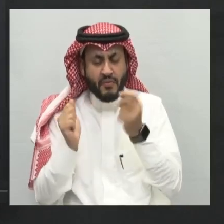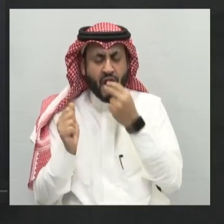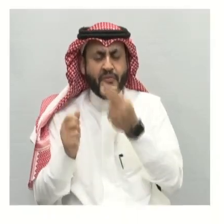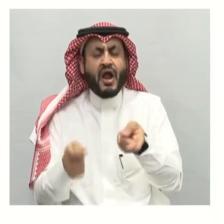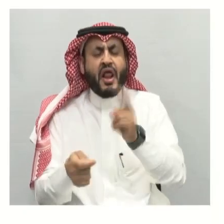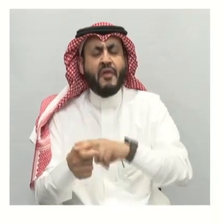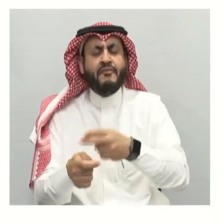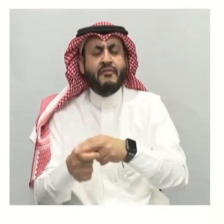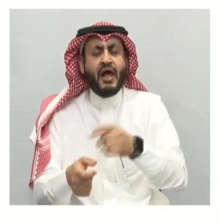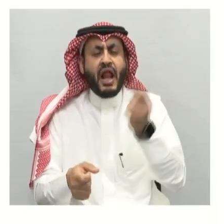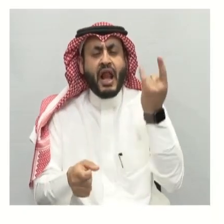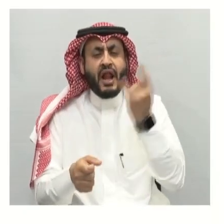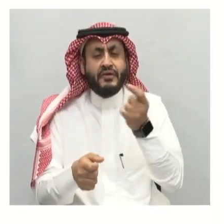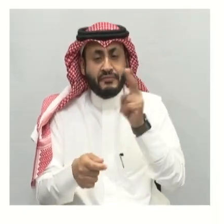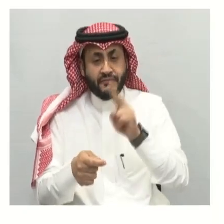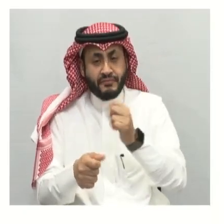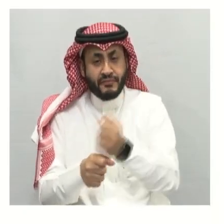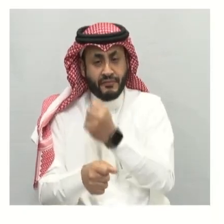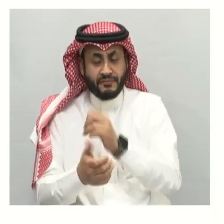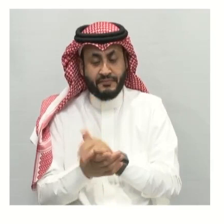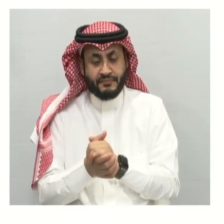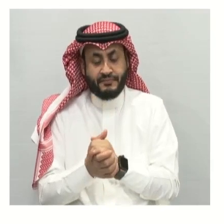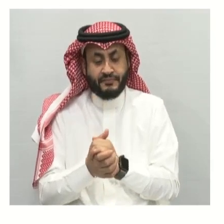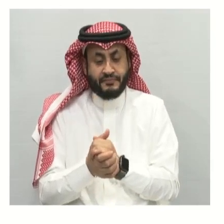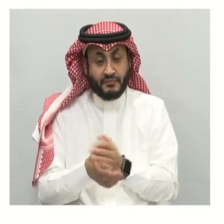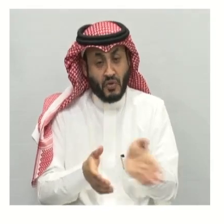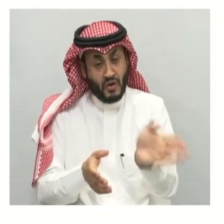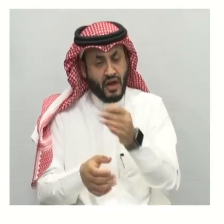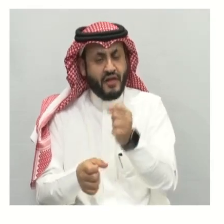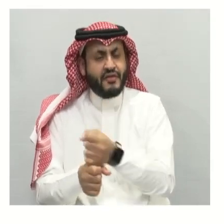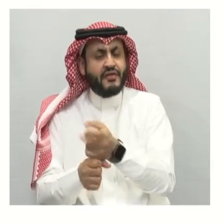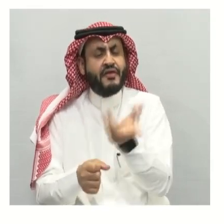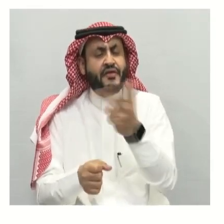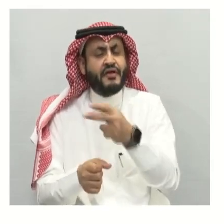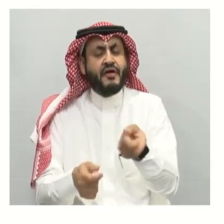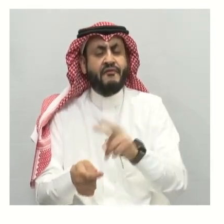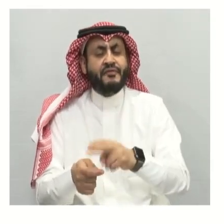every single day. What other things do you do every day?